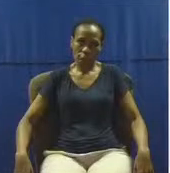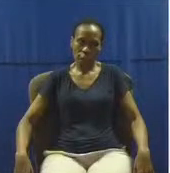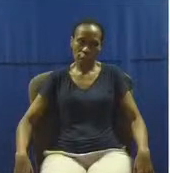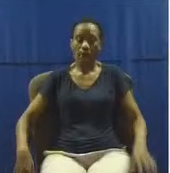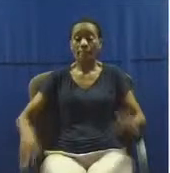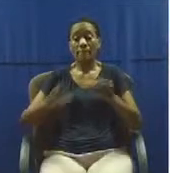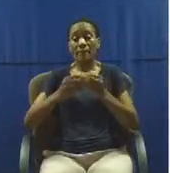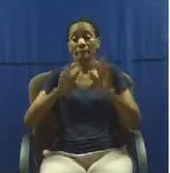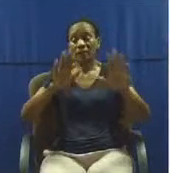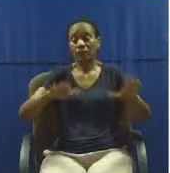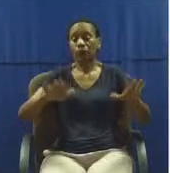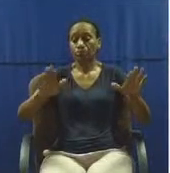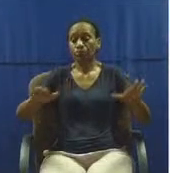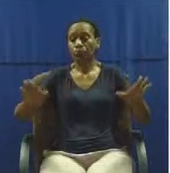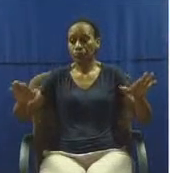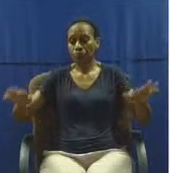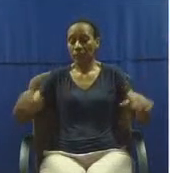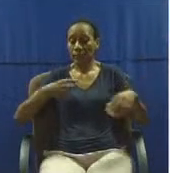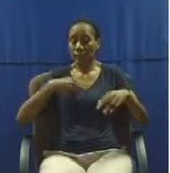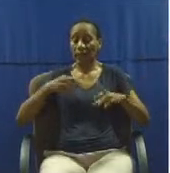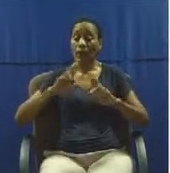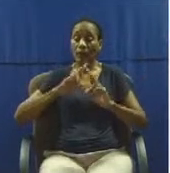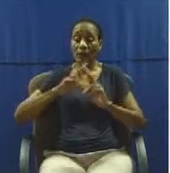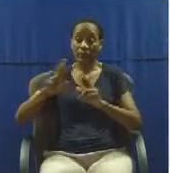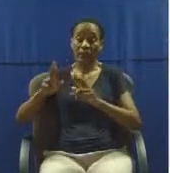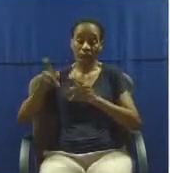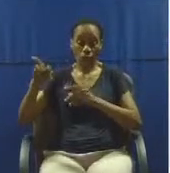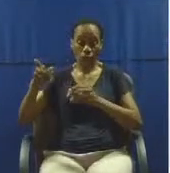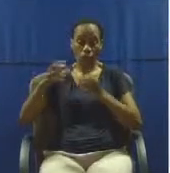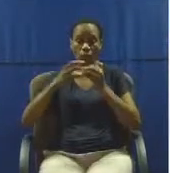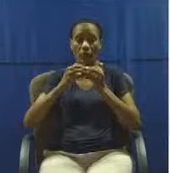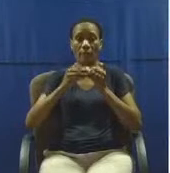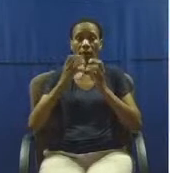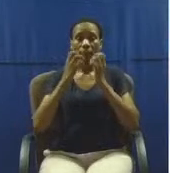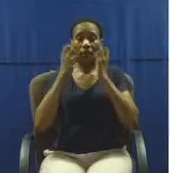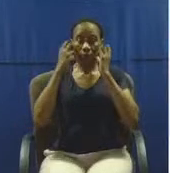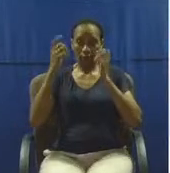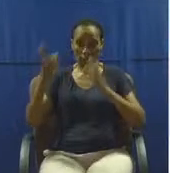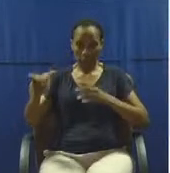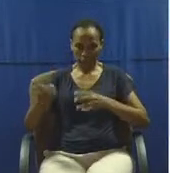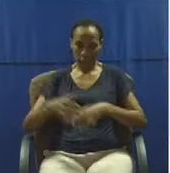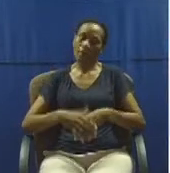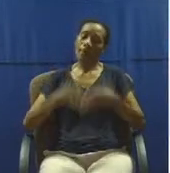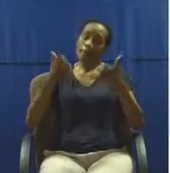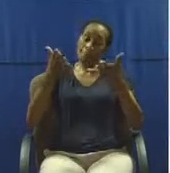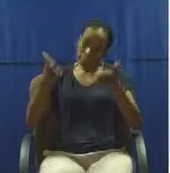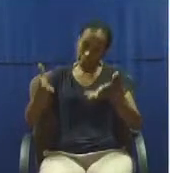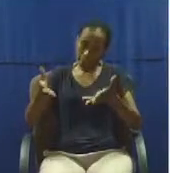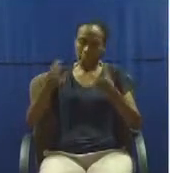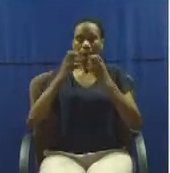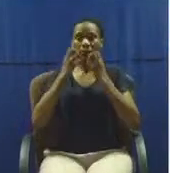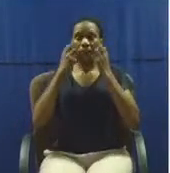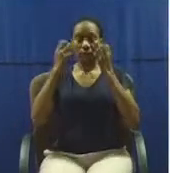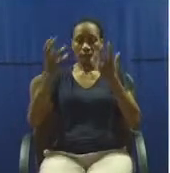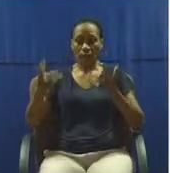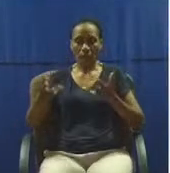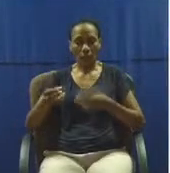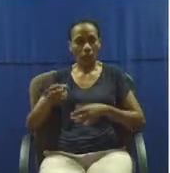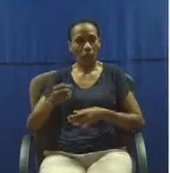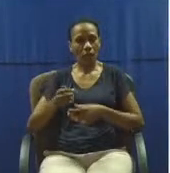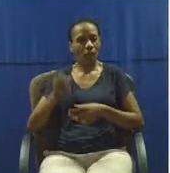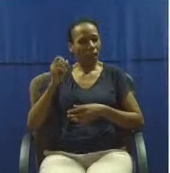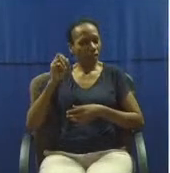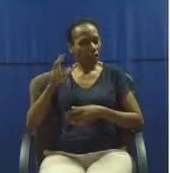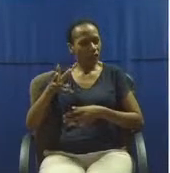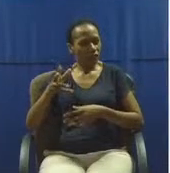has said. I am responding to Honorable Malema, please. Honorable Malema, if you noted